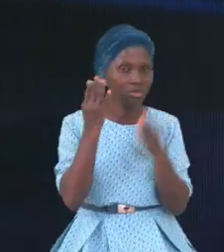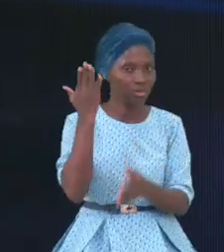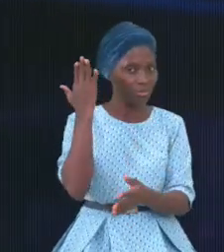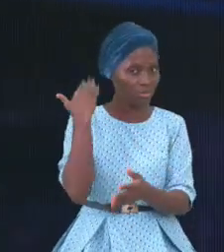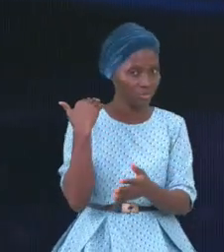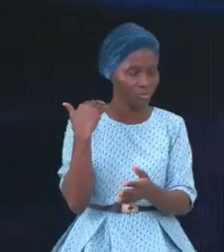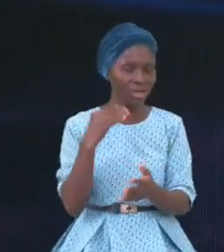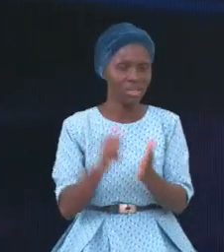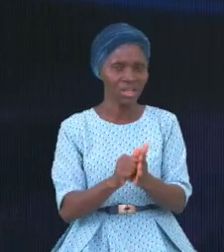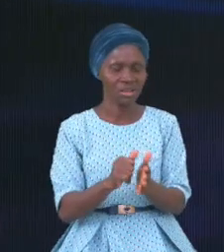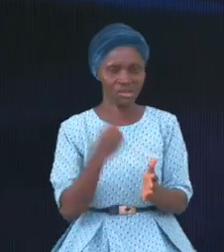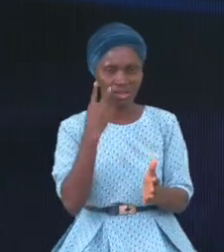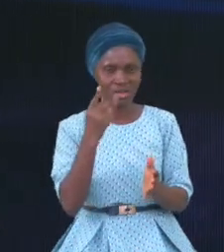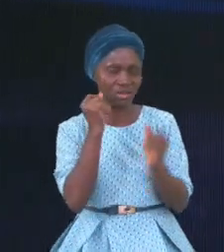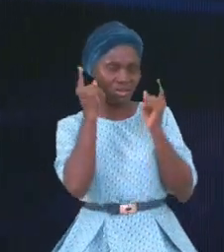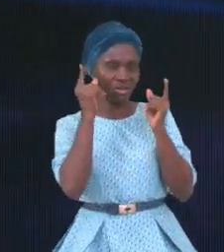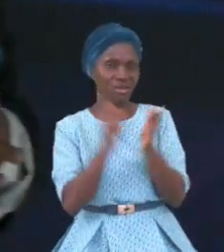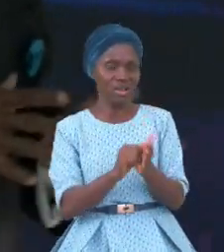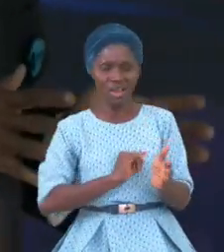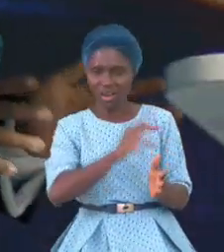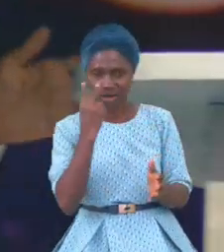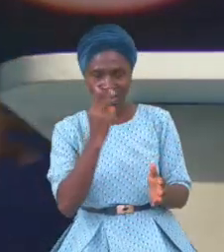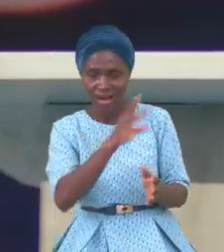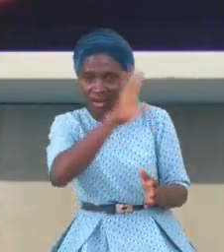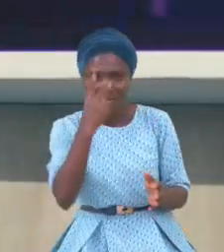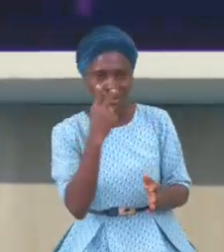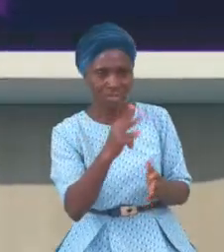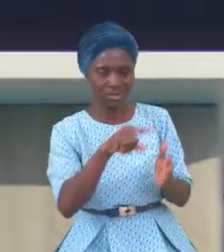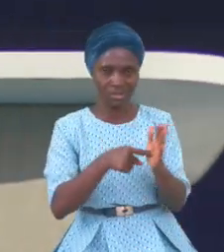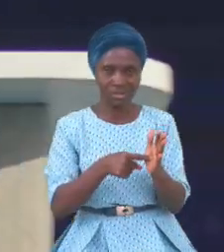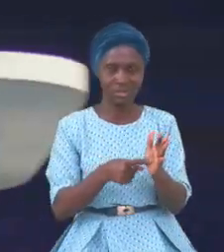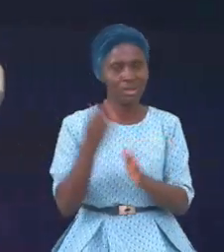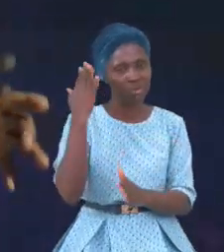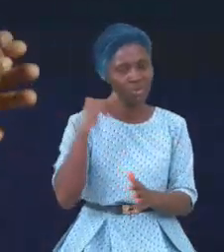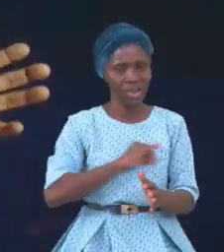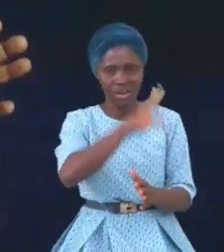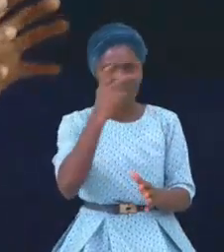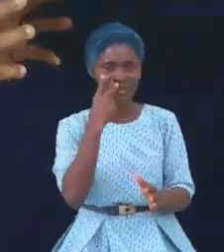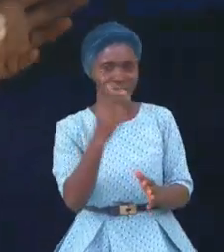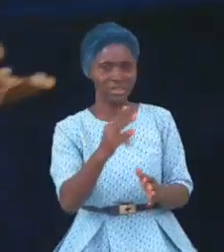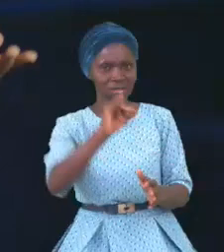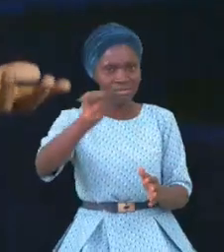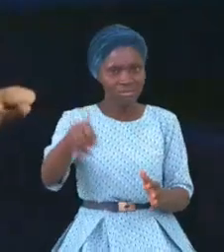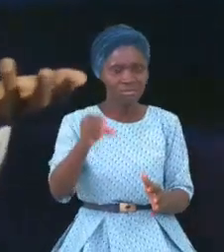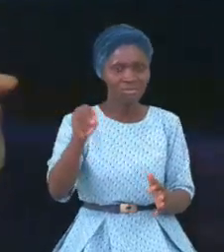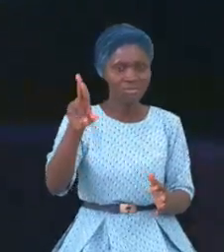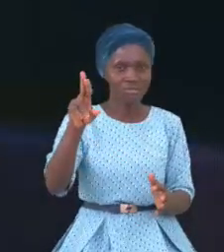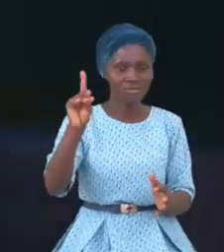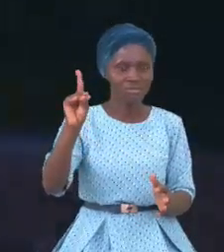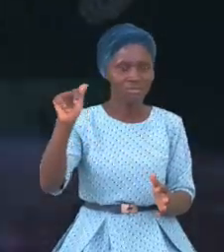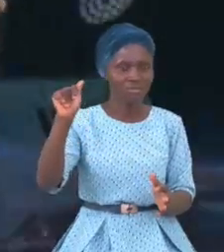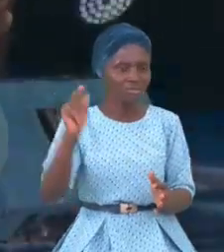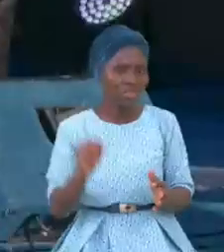before. I never saw Jericho walls before. I never saw Jordan before. I never saw the confederacy